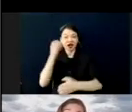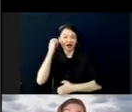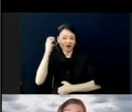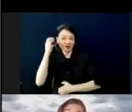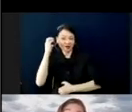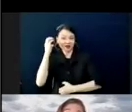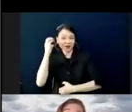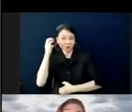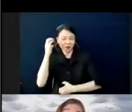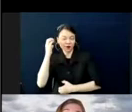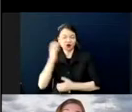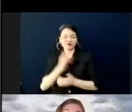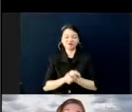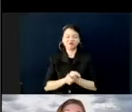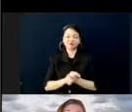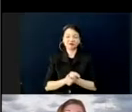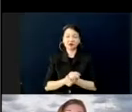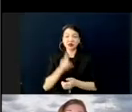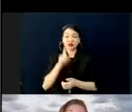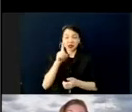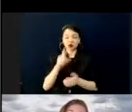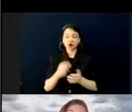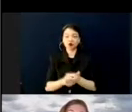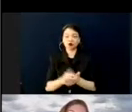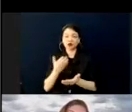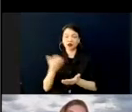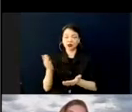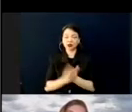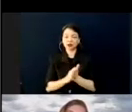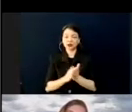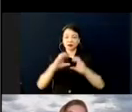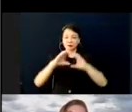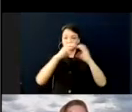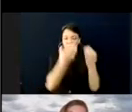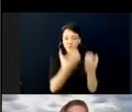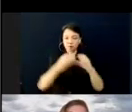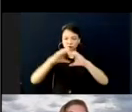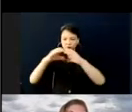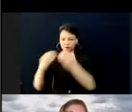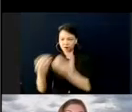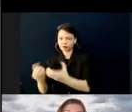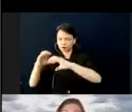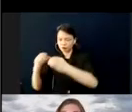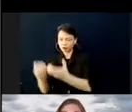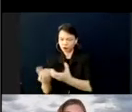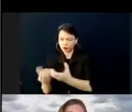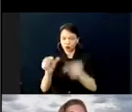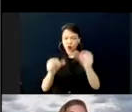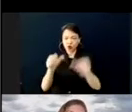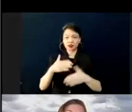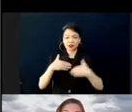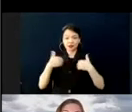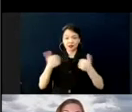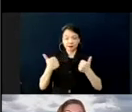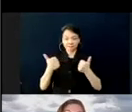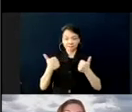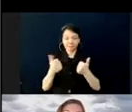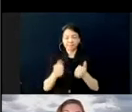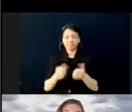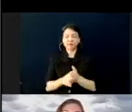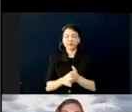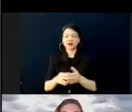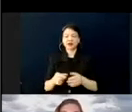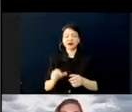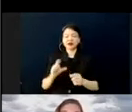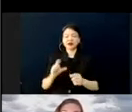of the things we do in the white paper is we classify people as digitally ready if they, one, have a smartphone, and two, can download an